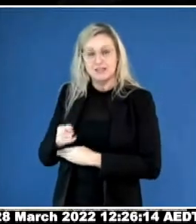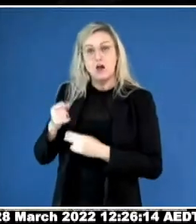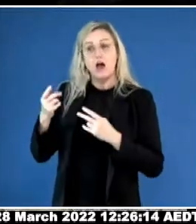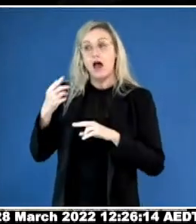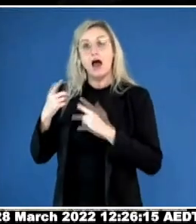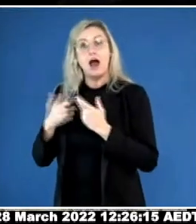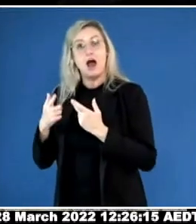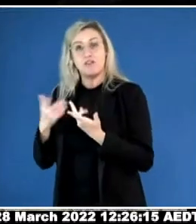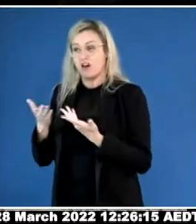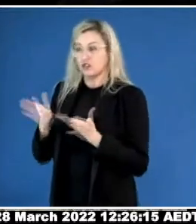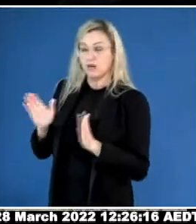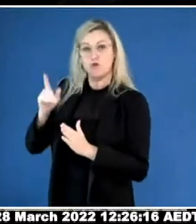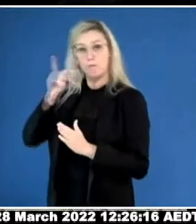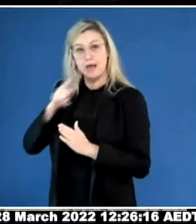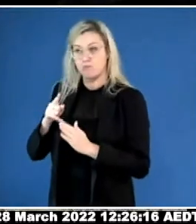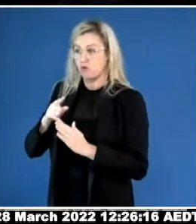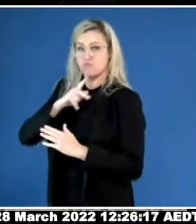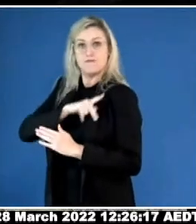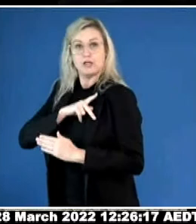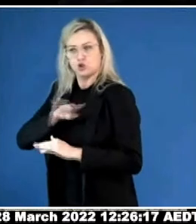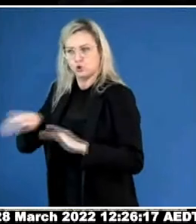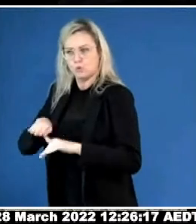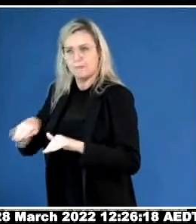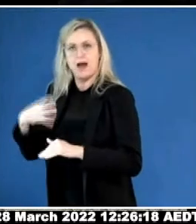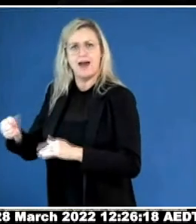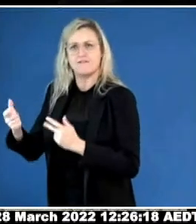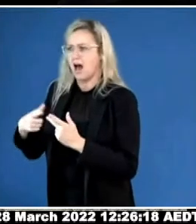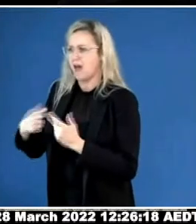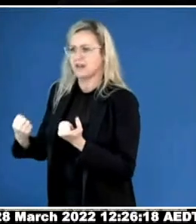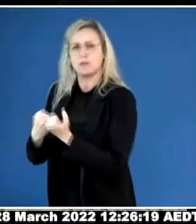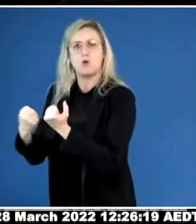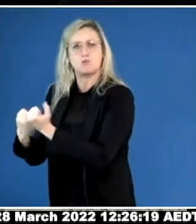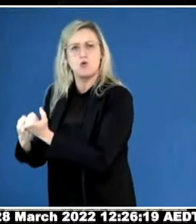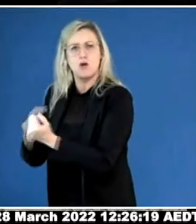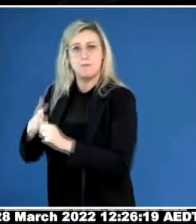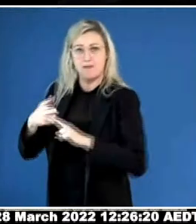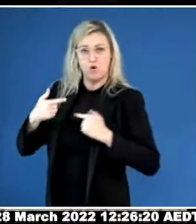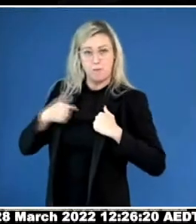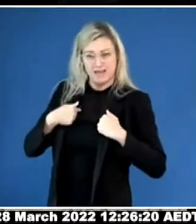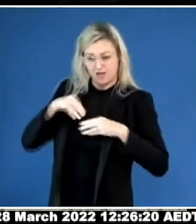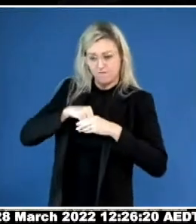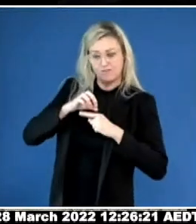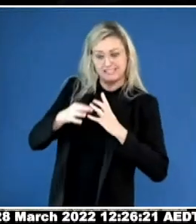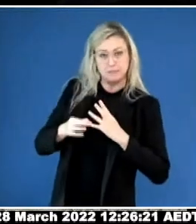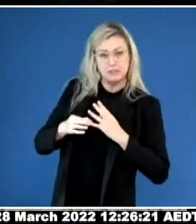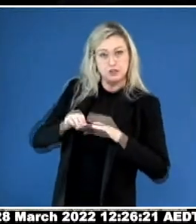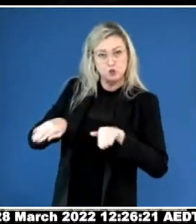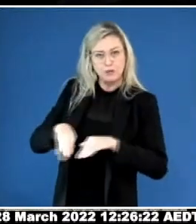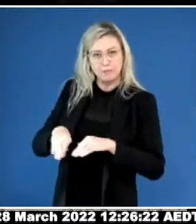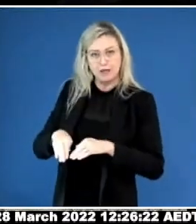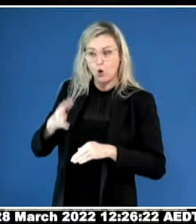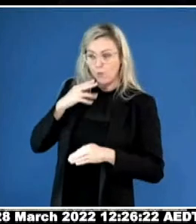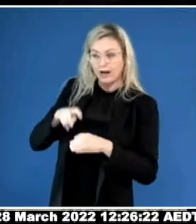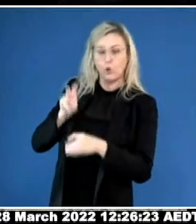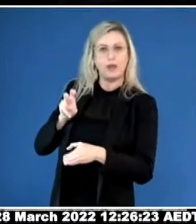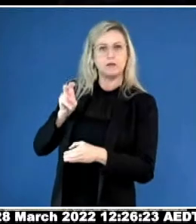professional sporting environment. So feeling like I'd just been dropped and forgotten was really hard. And those connections